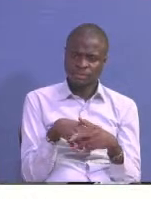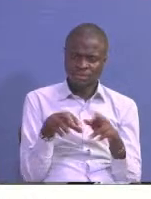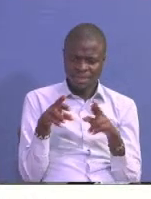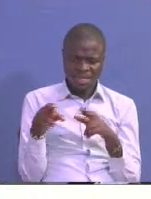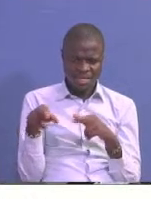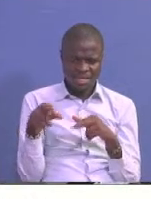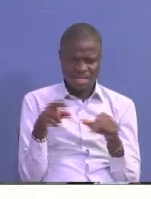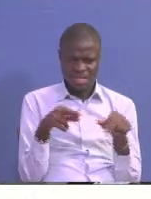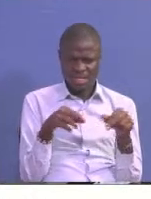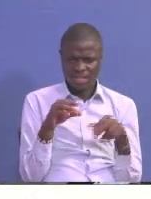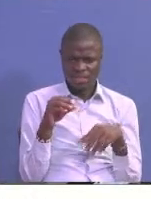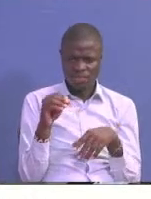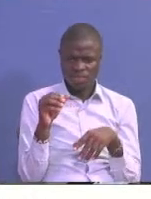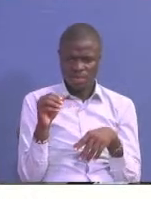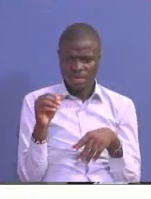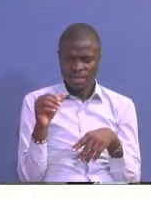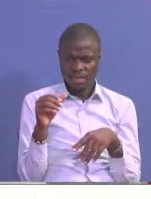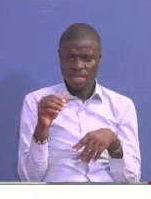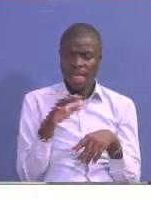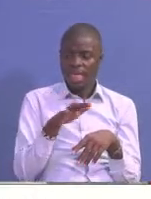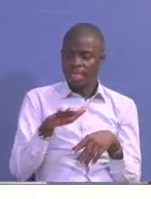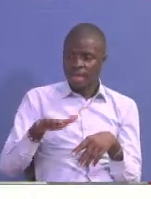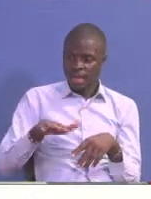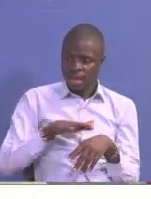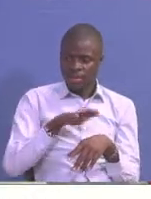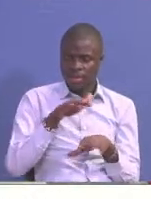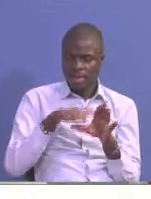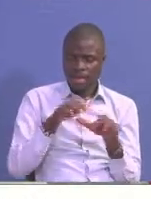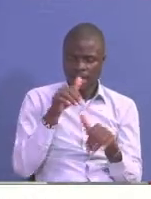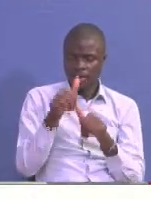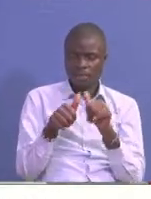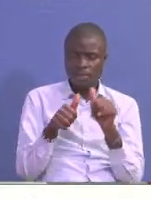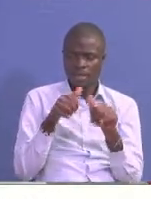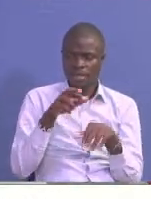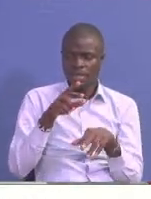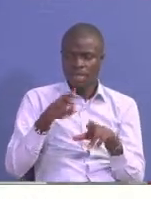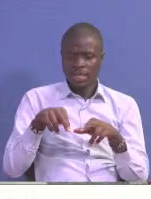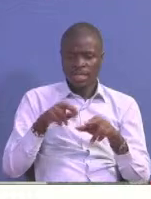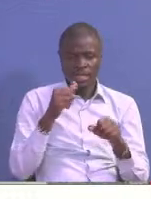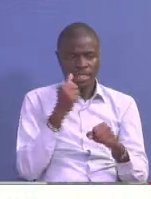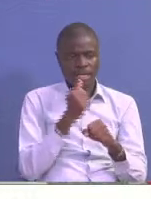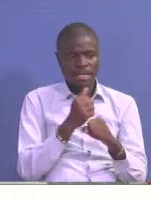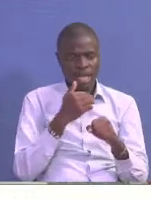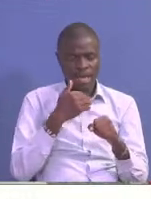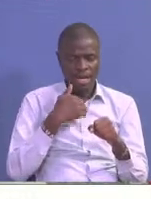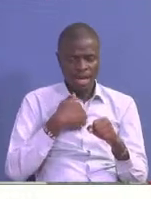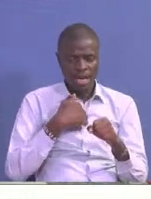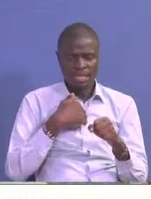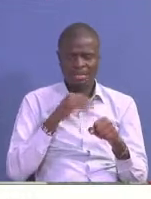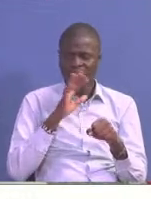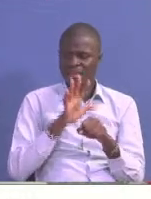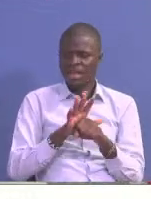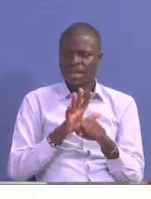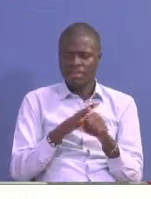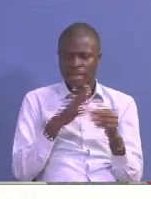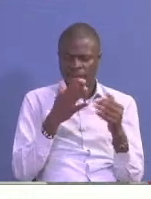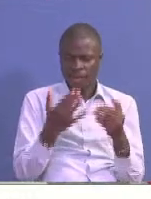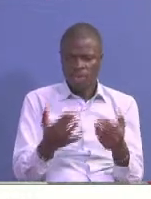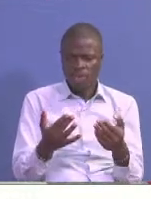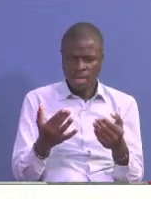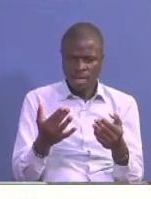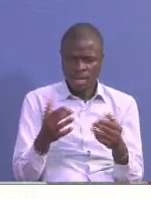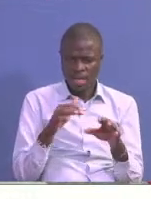Research quality and the environment in which research is done has a lot of weight in the evaluation also of